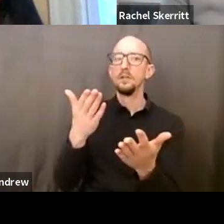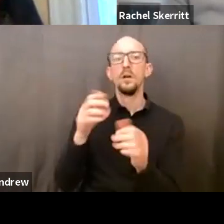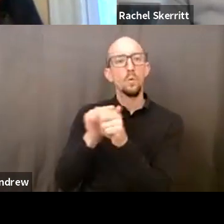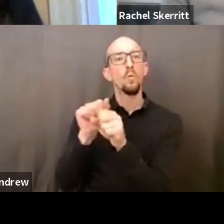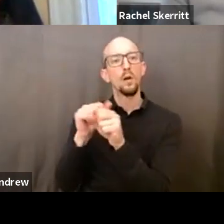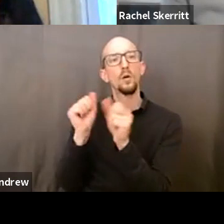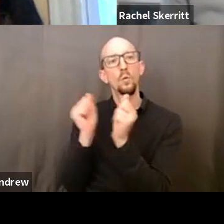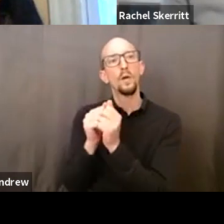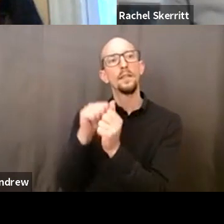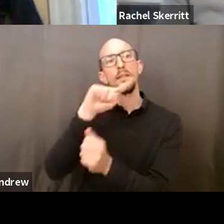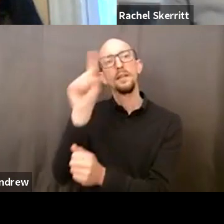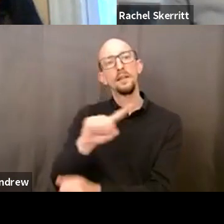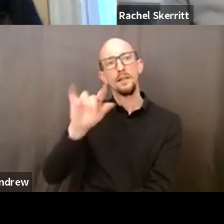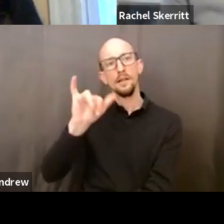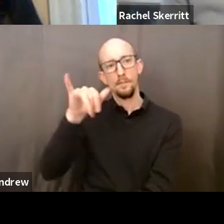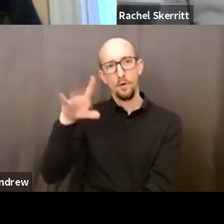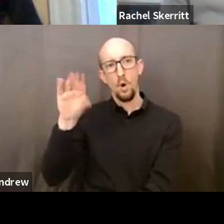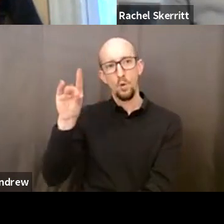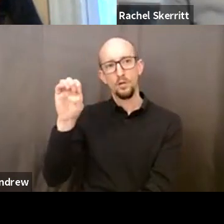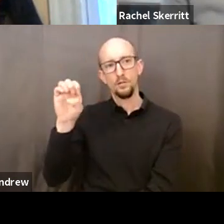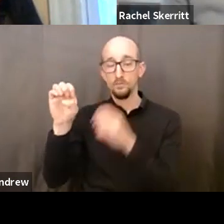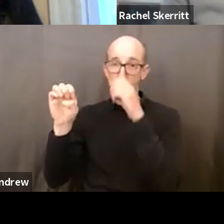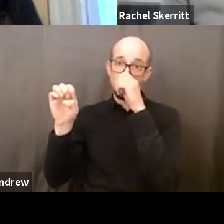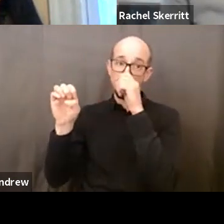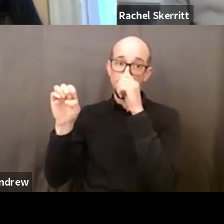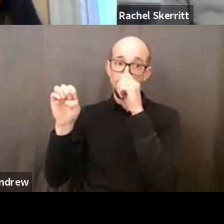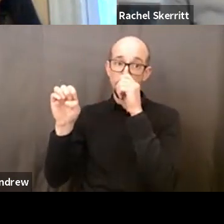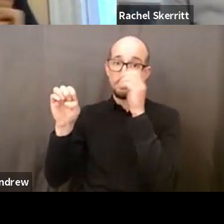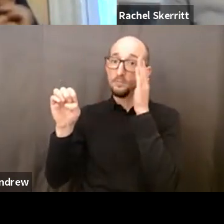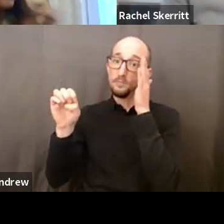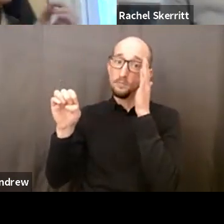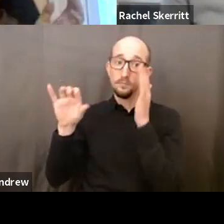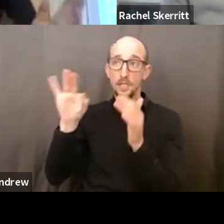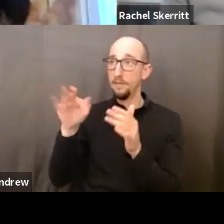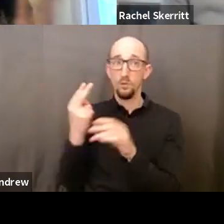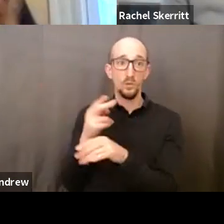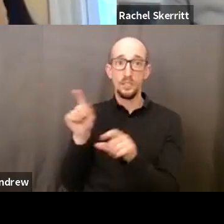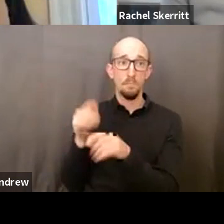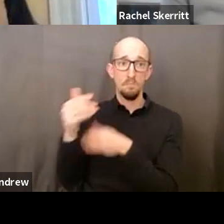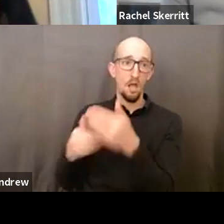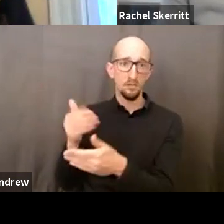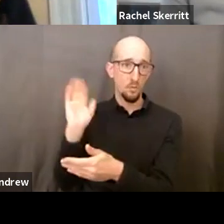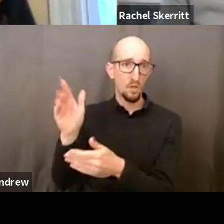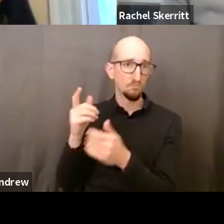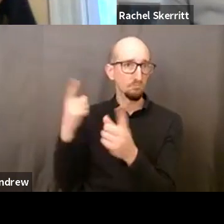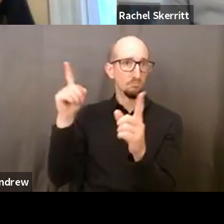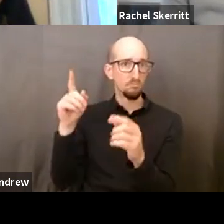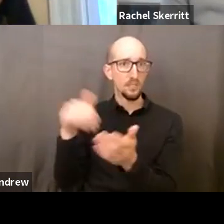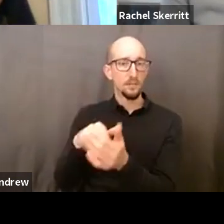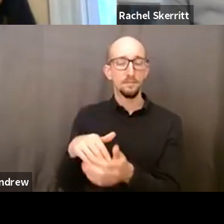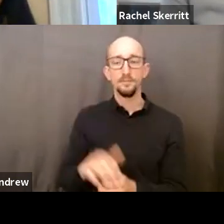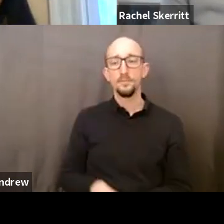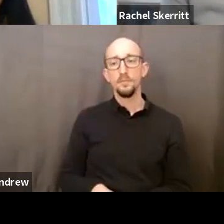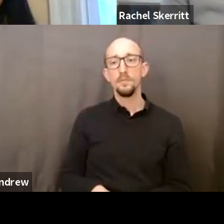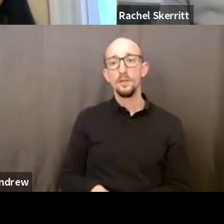the zips. It will work if we use the same process. And that comes down